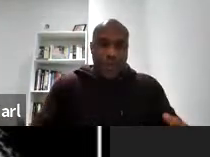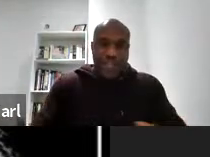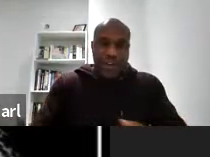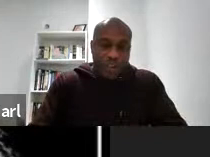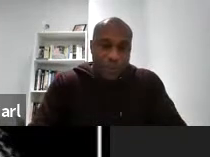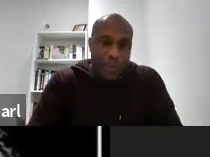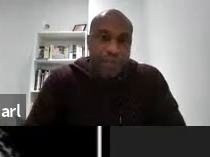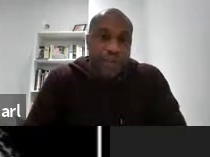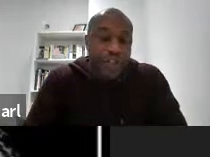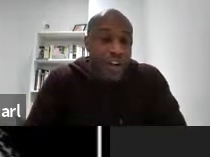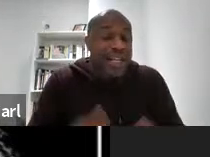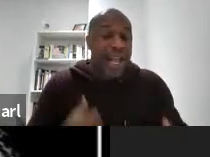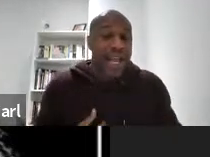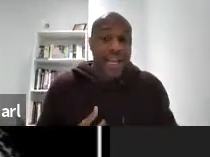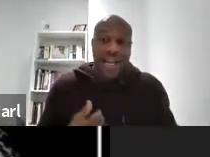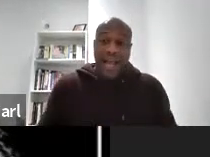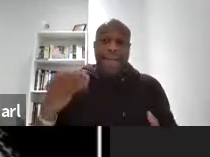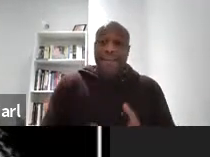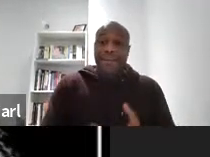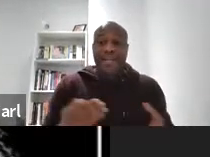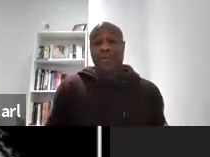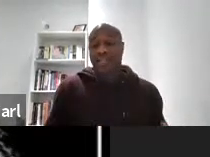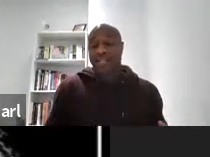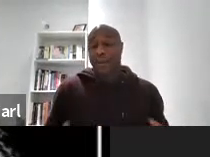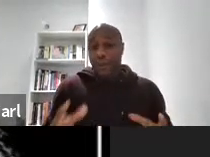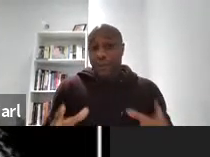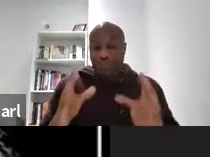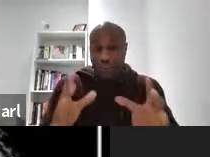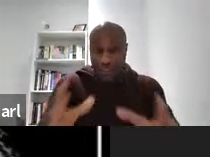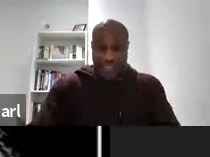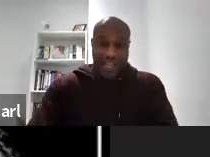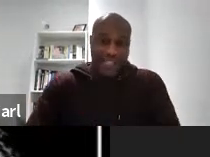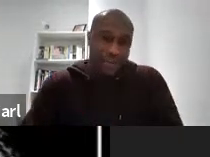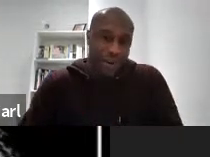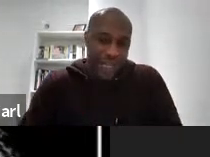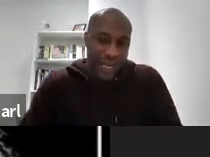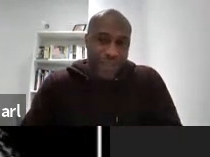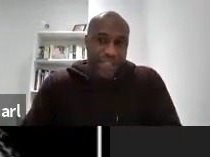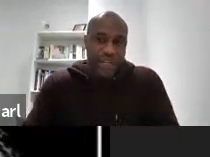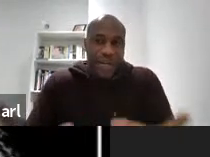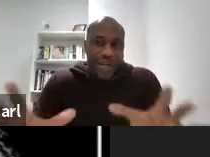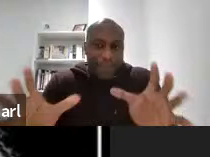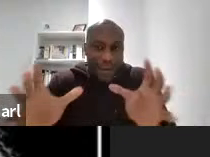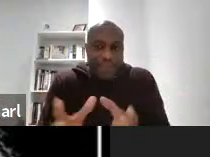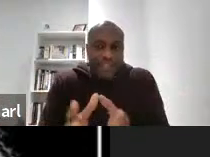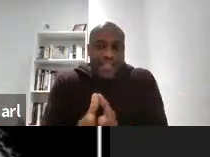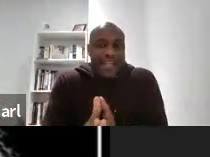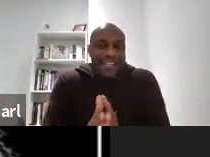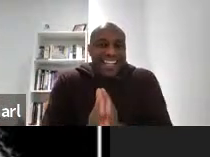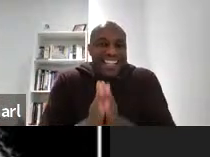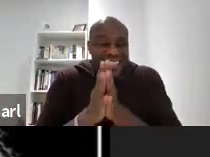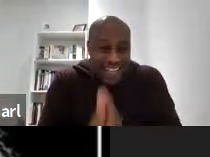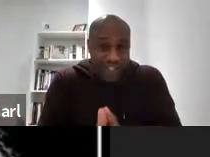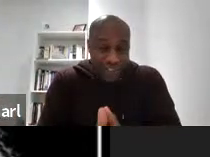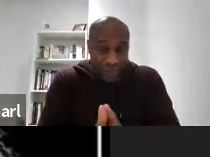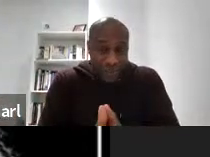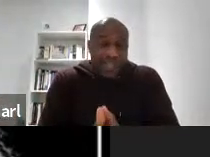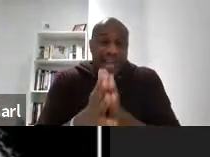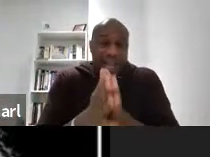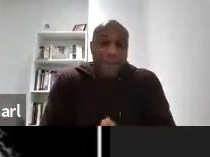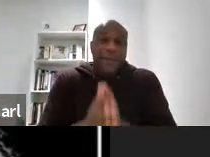help you in your entrepreneurial journey, A, and B, also to help your product get to market. So pivoting